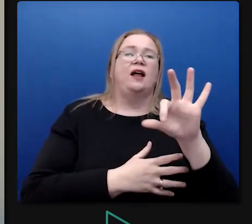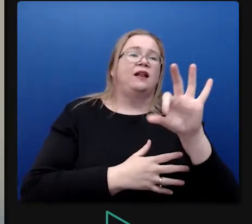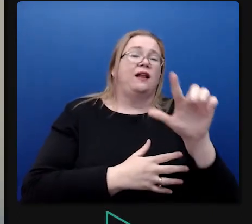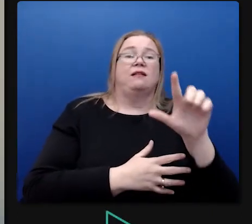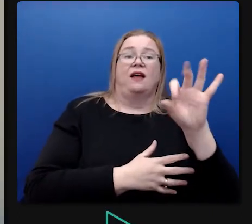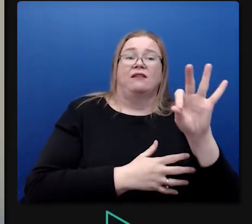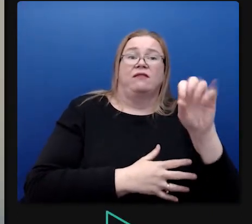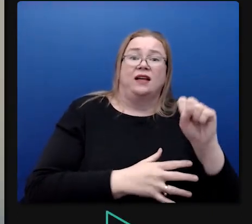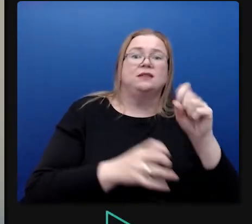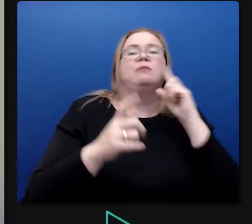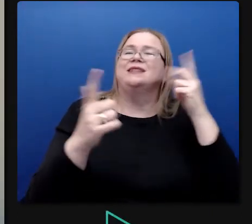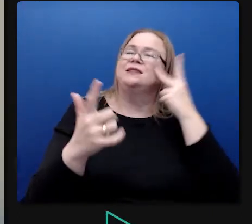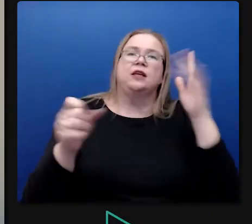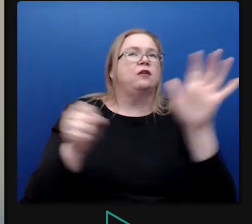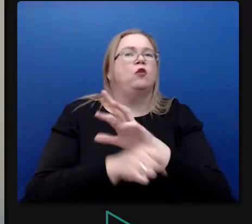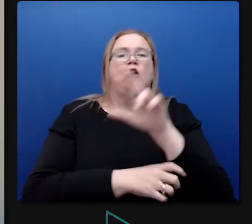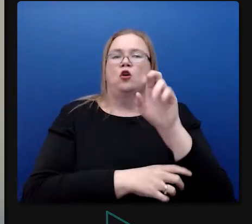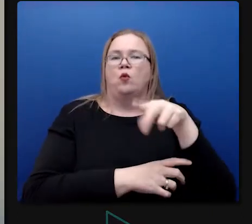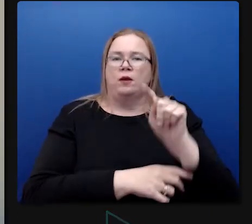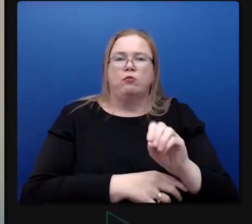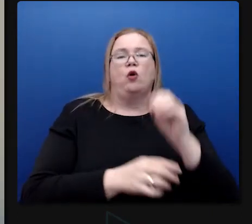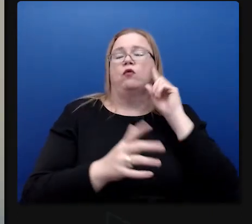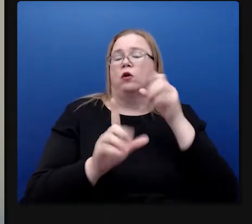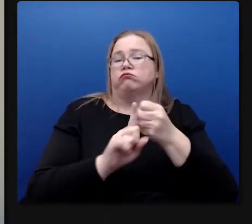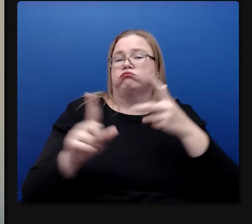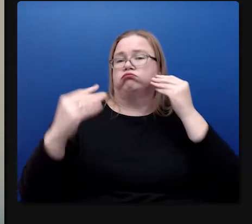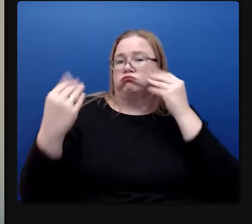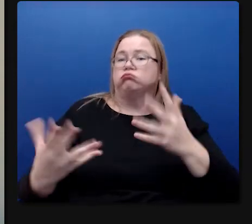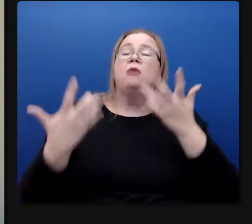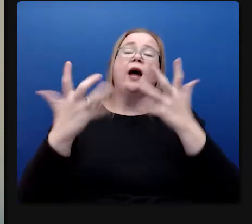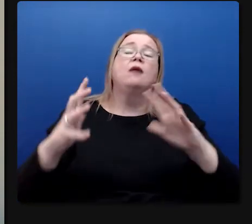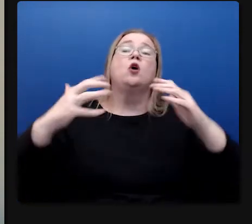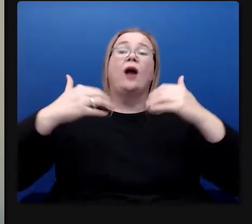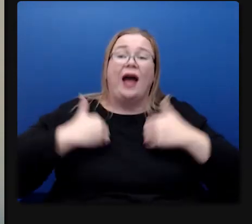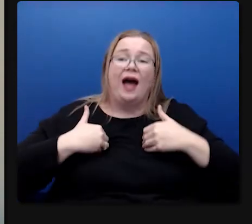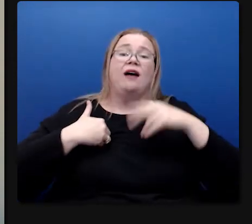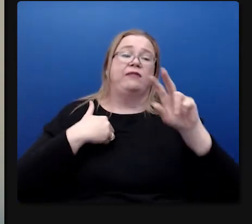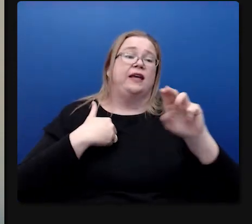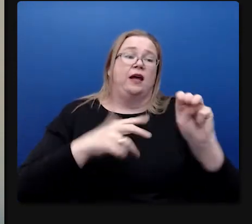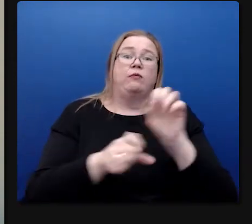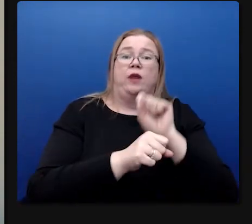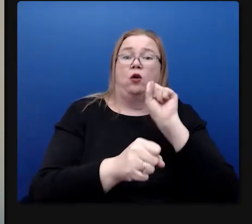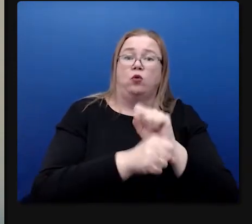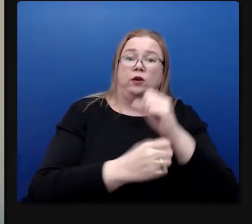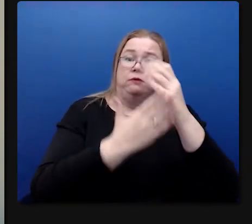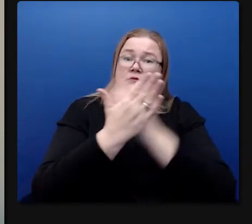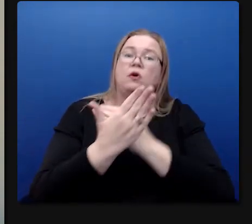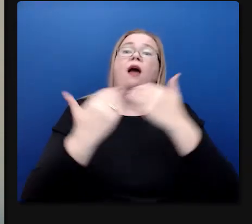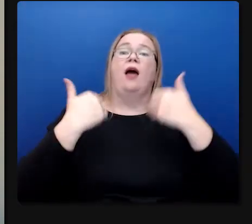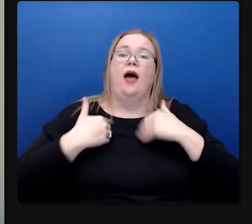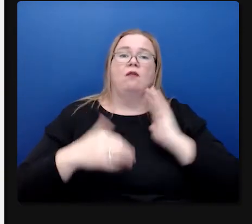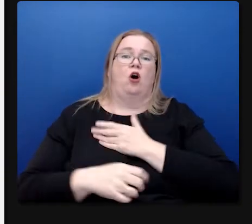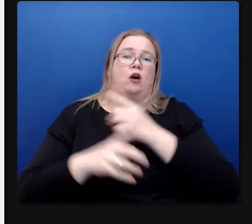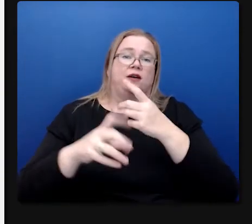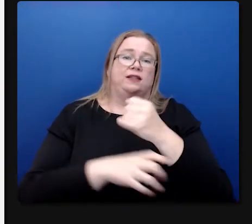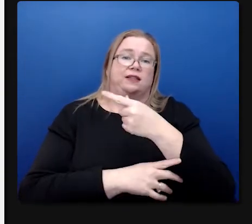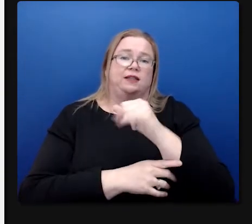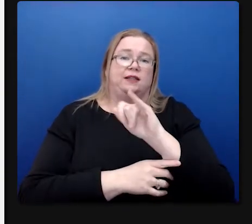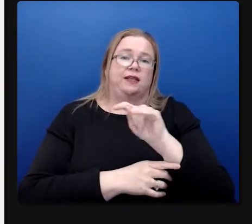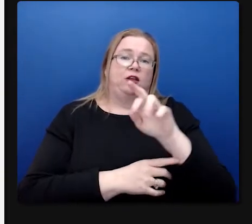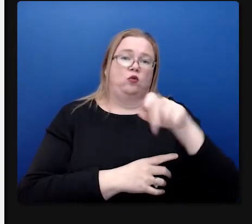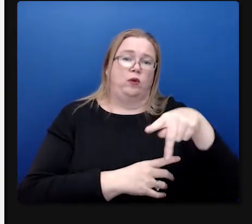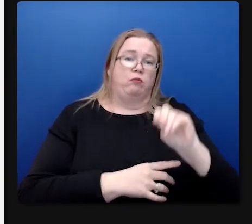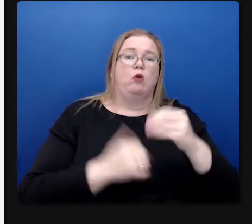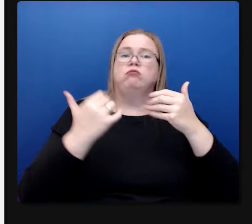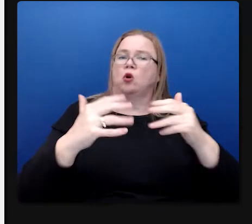assets. But again, you can check out the full repo for details. After we have a VM whose working directory has our Git repo,